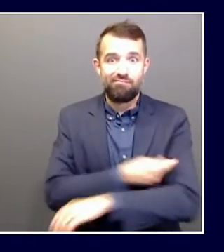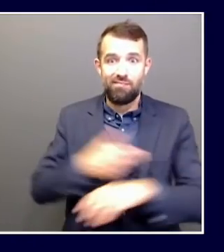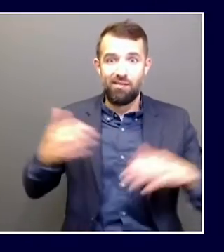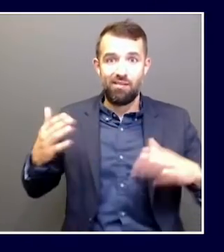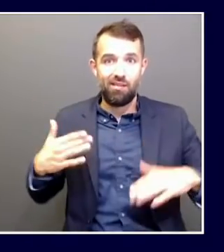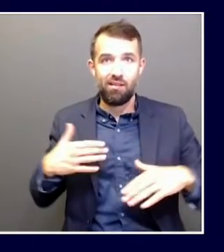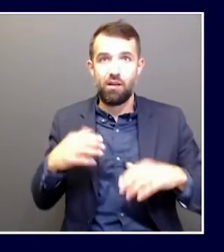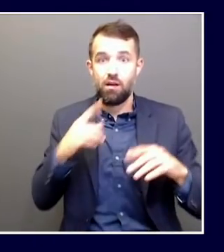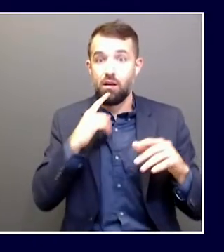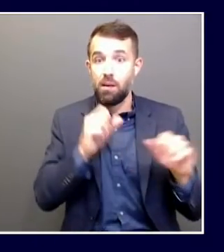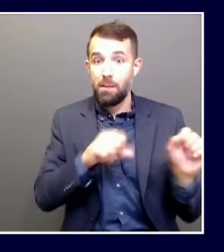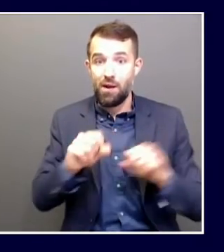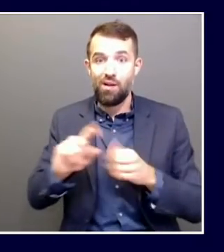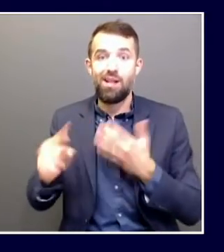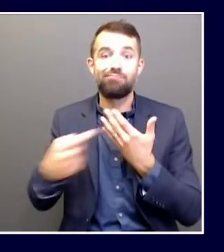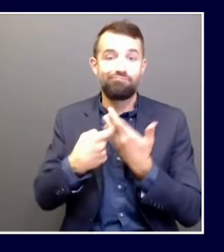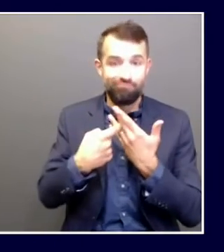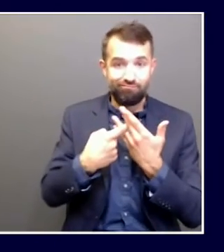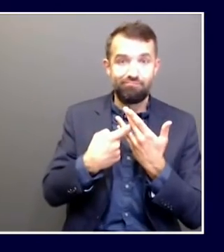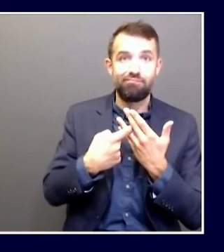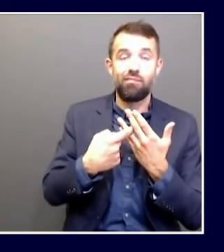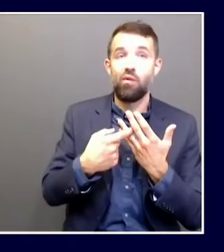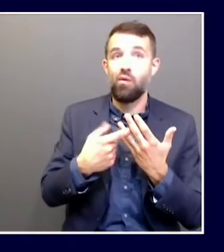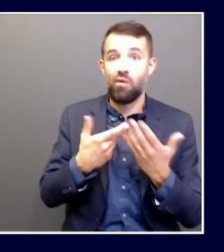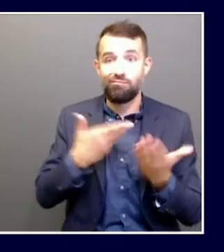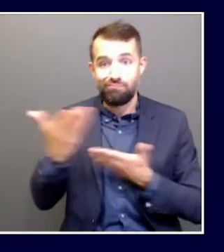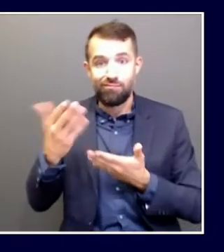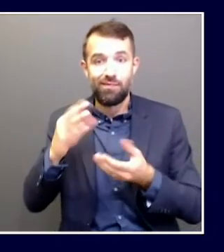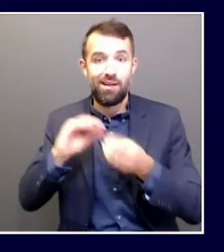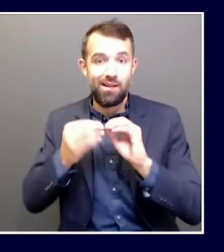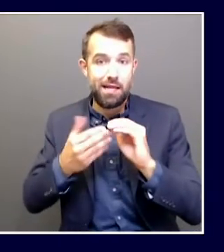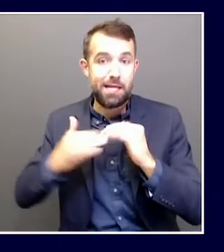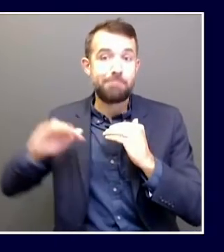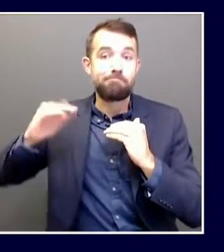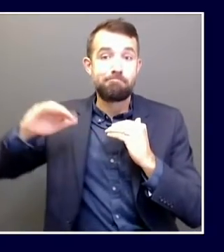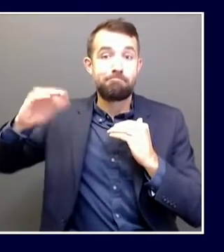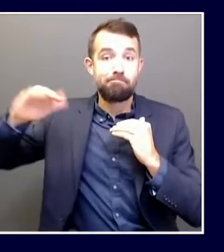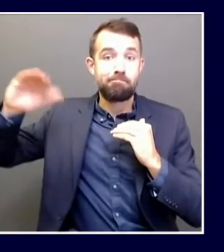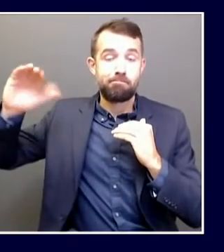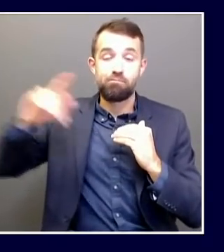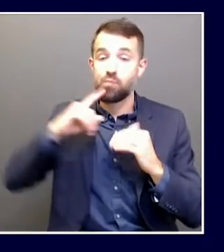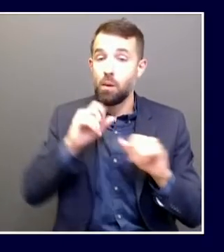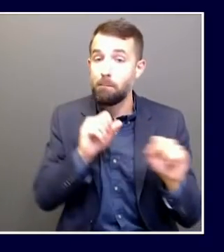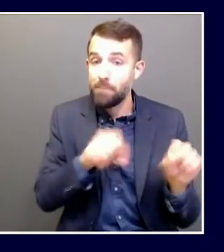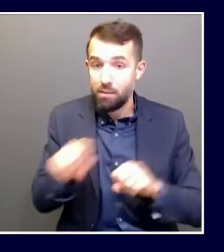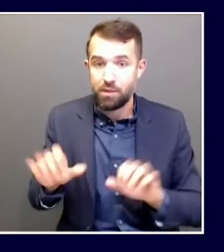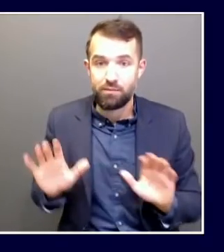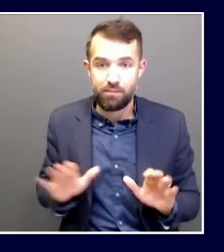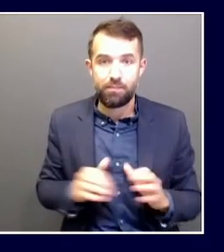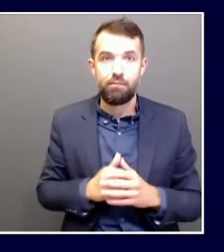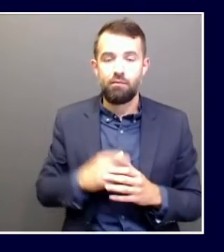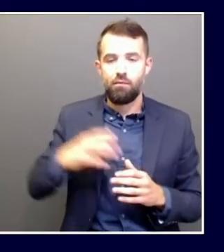into more cases. It's a rather insidious and somewhat